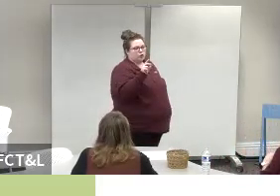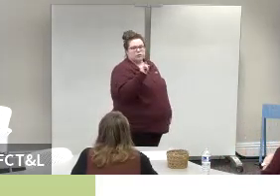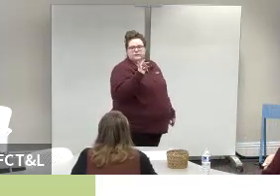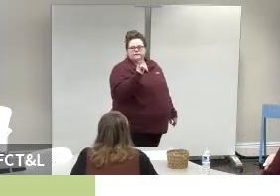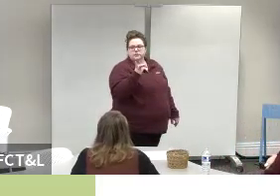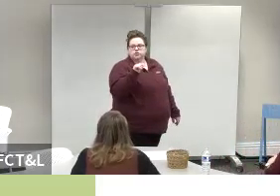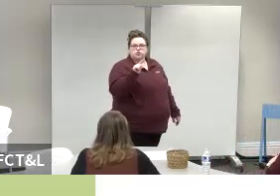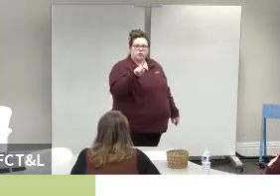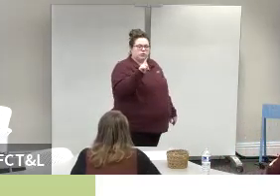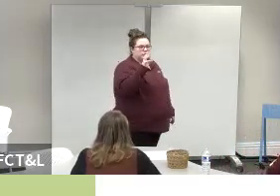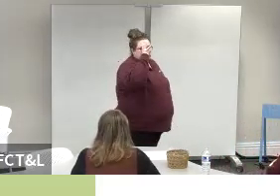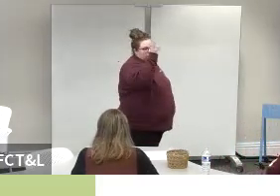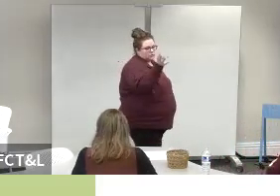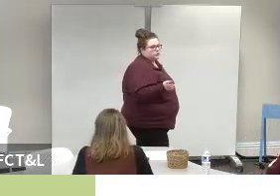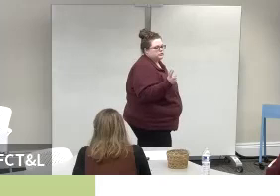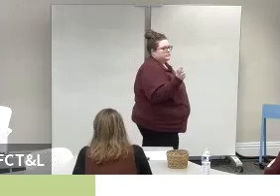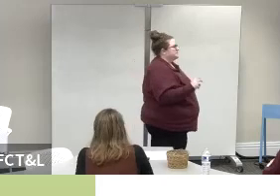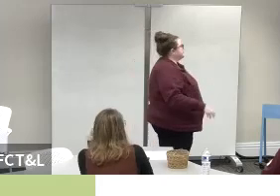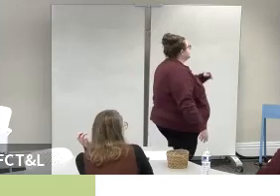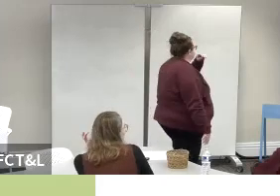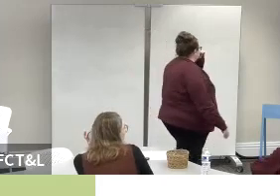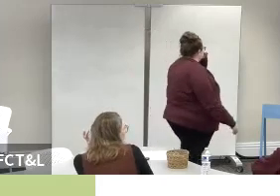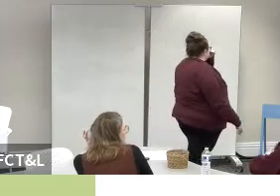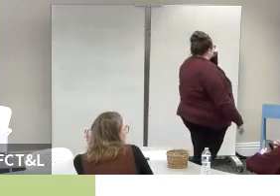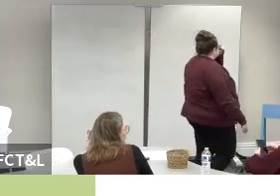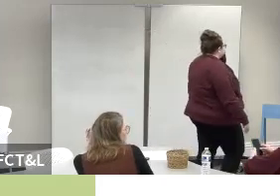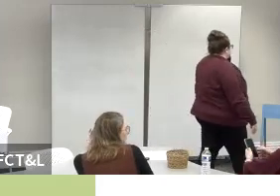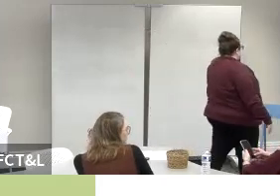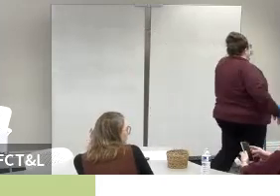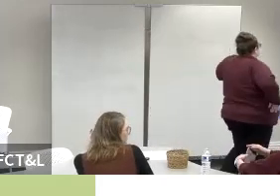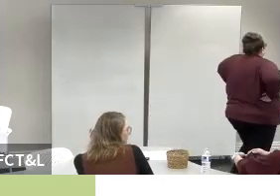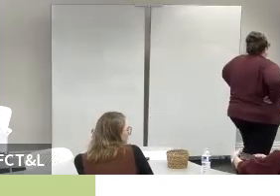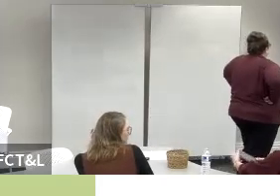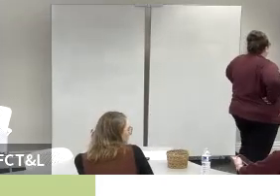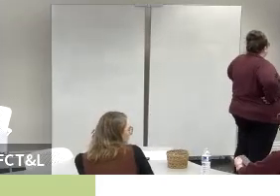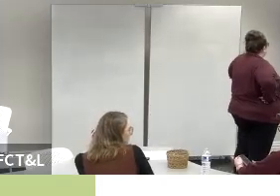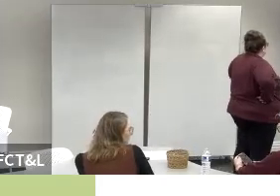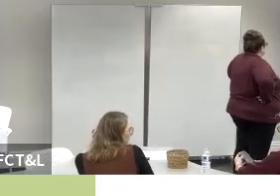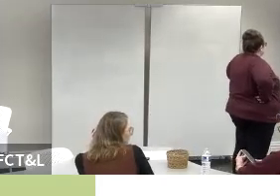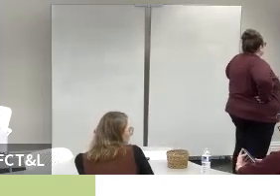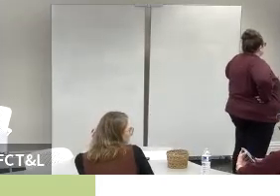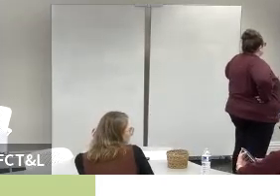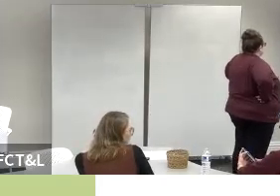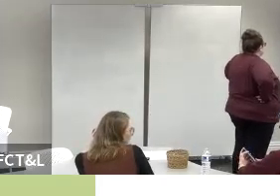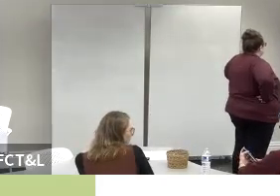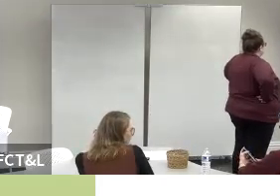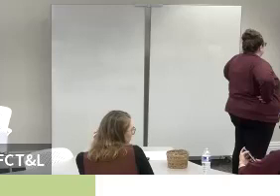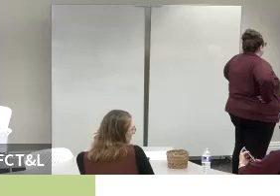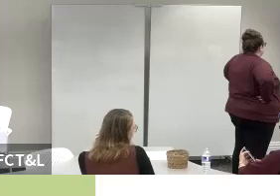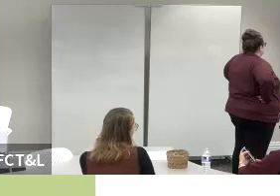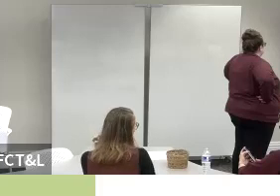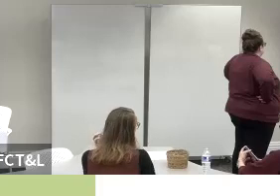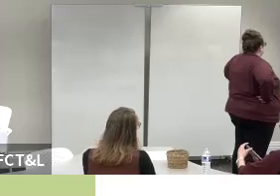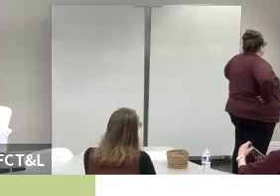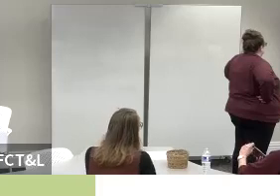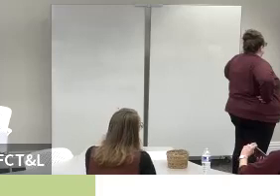Things just thinking potential. She had various medical appointments or, you know, things like that,